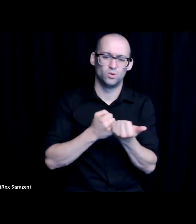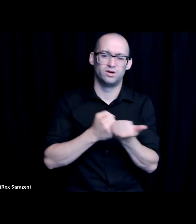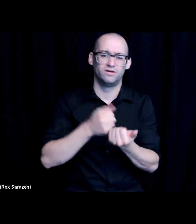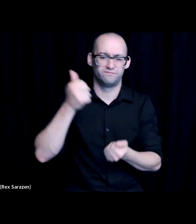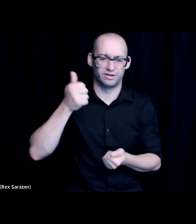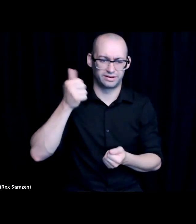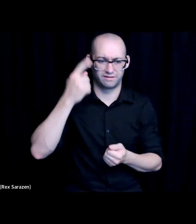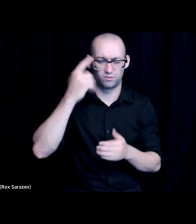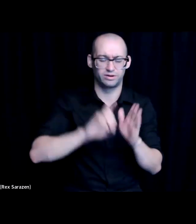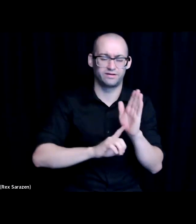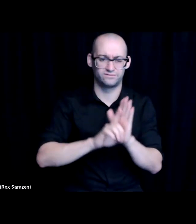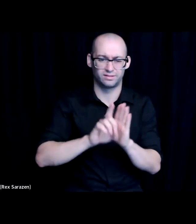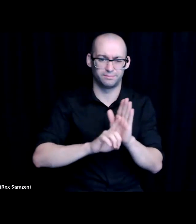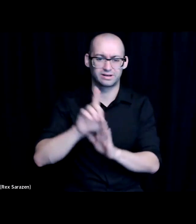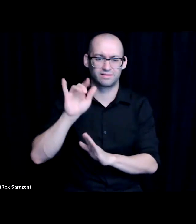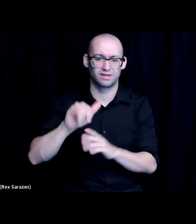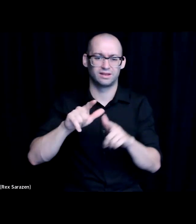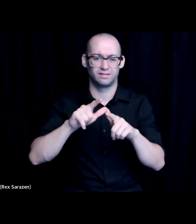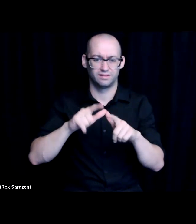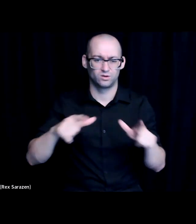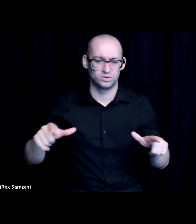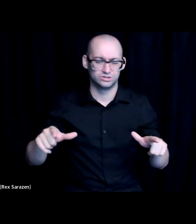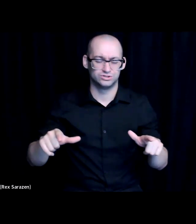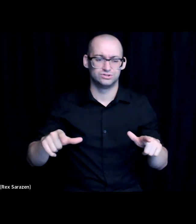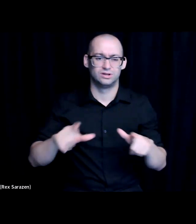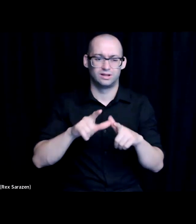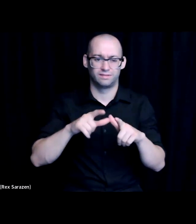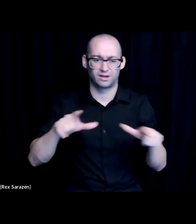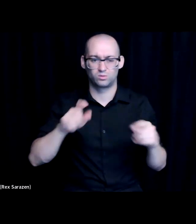development of those language-specific